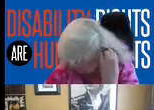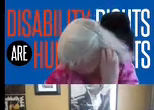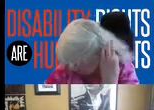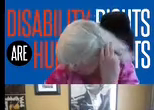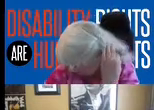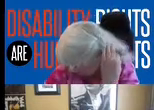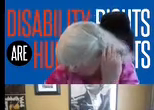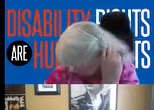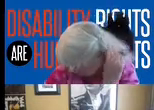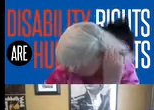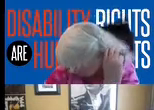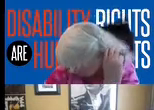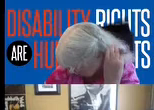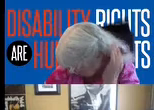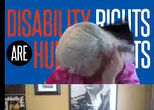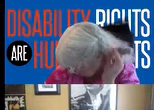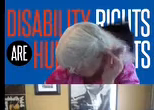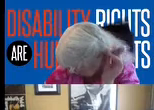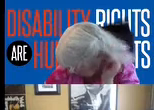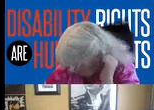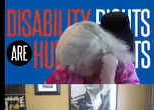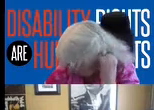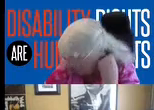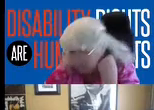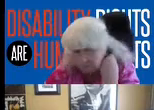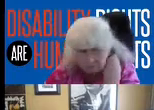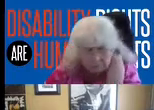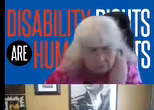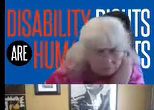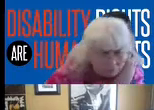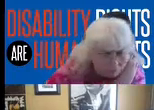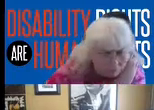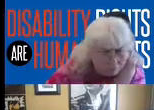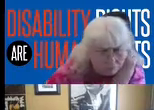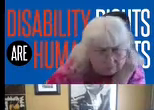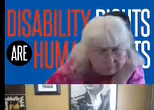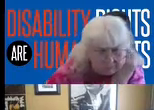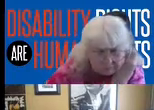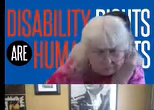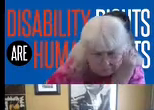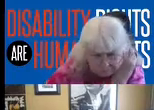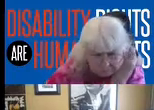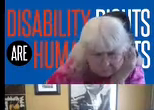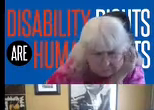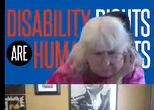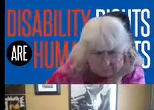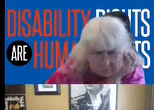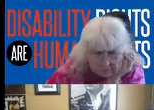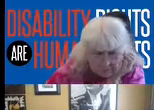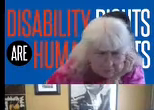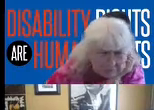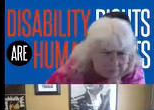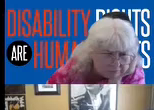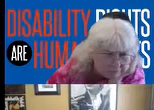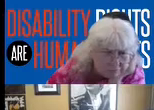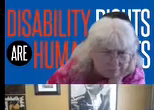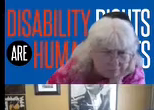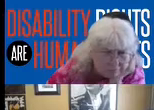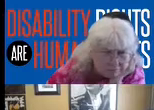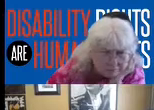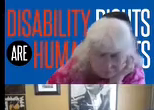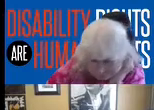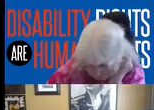your video. There are different options here as well. And depending on the type of computer